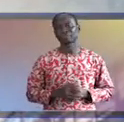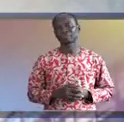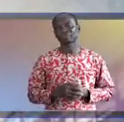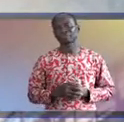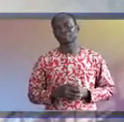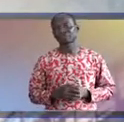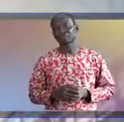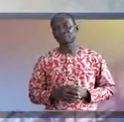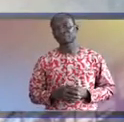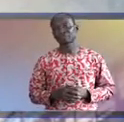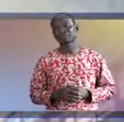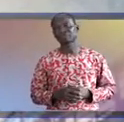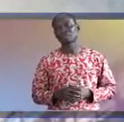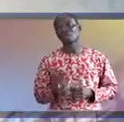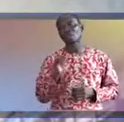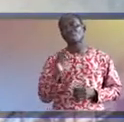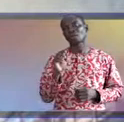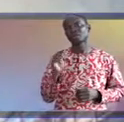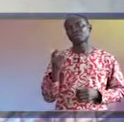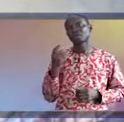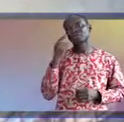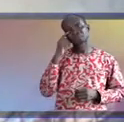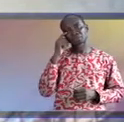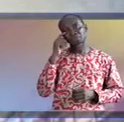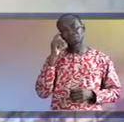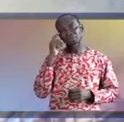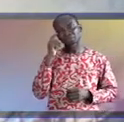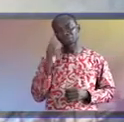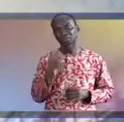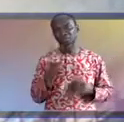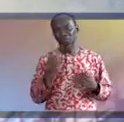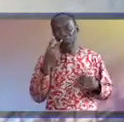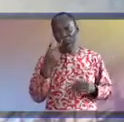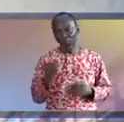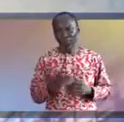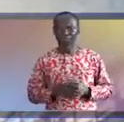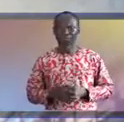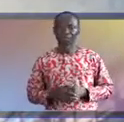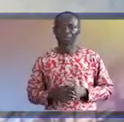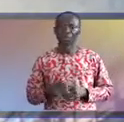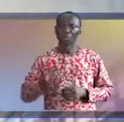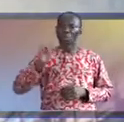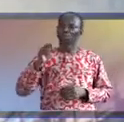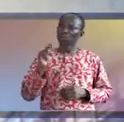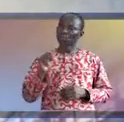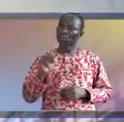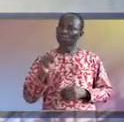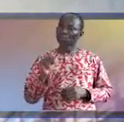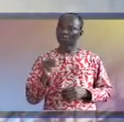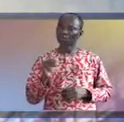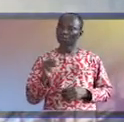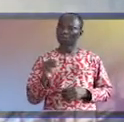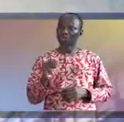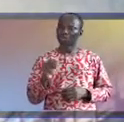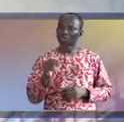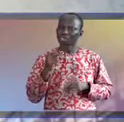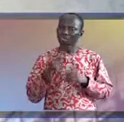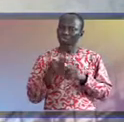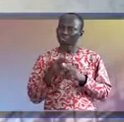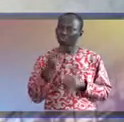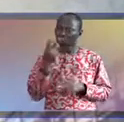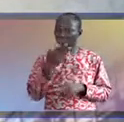I will go on to verse 12 later. Here again, John is mentioning not only the Holy Spirit, but